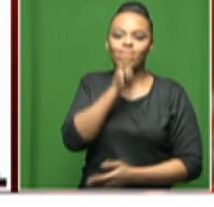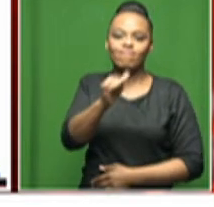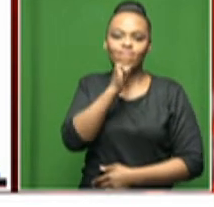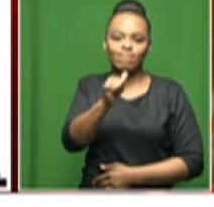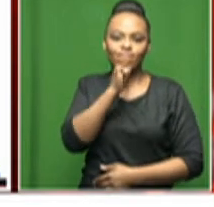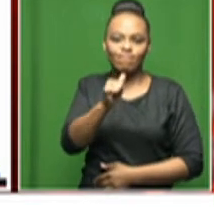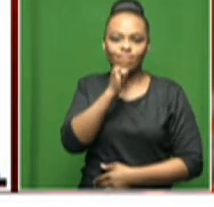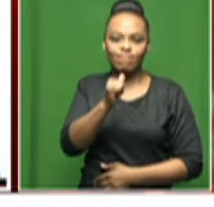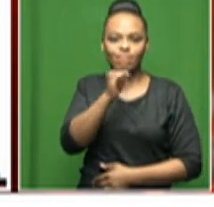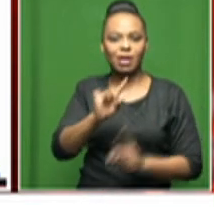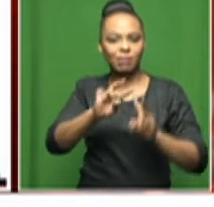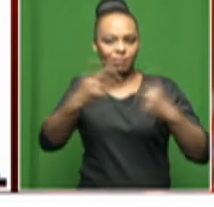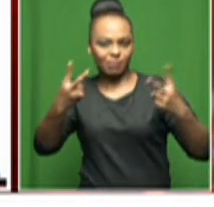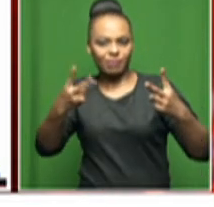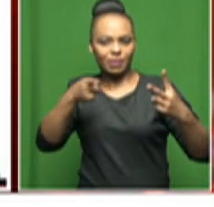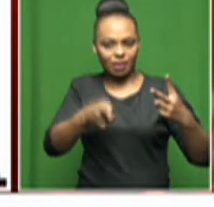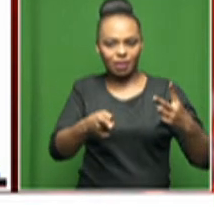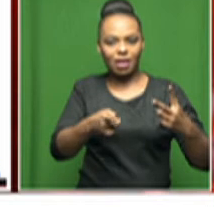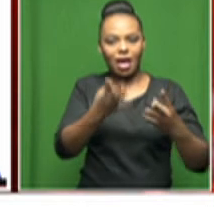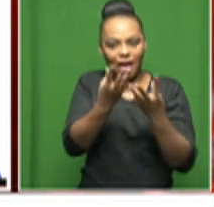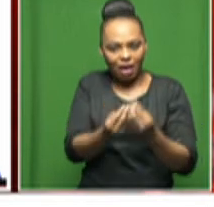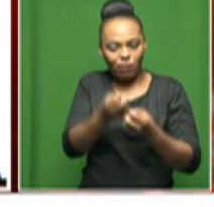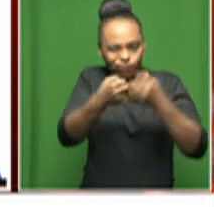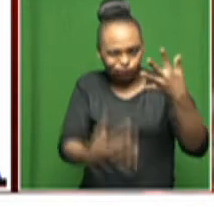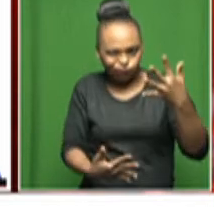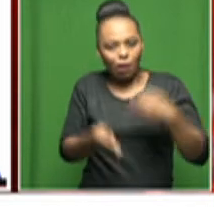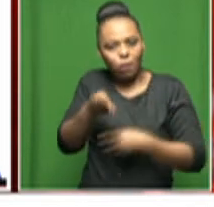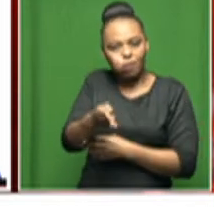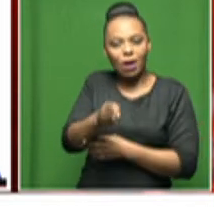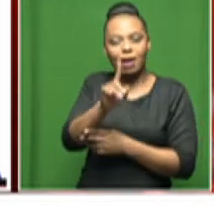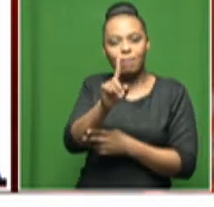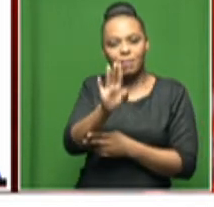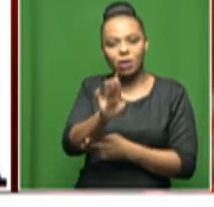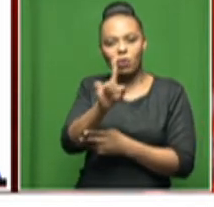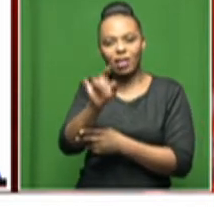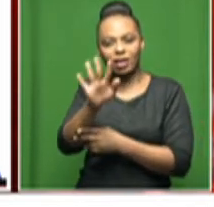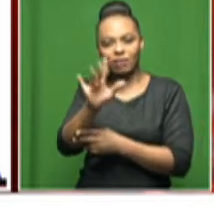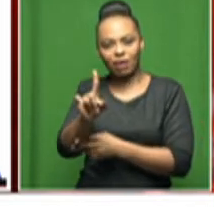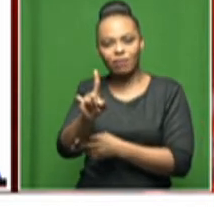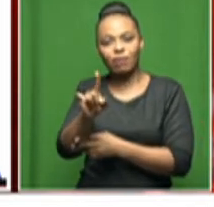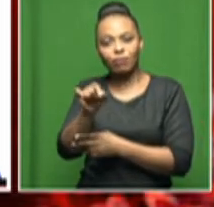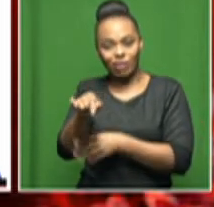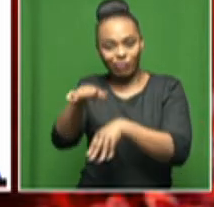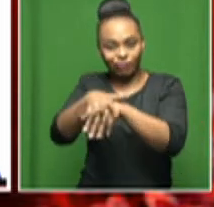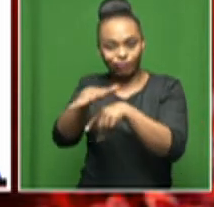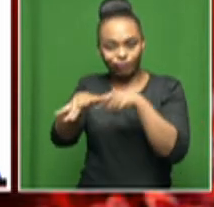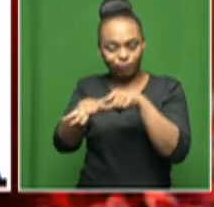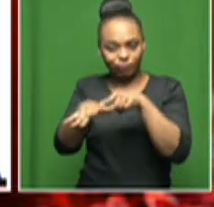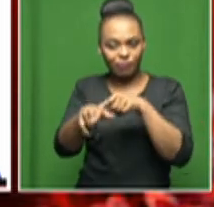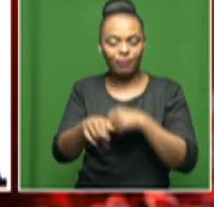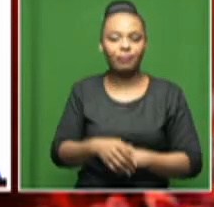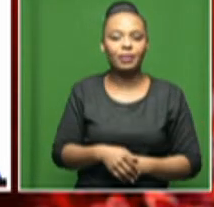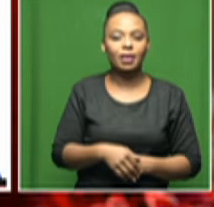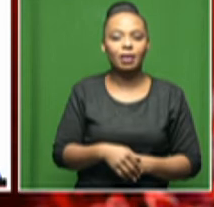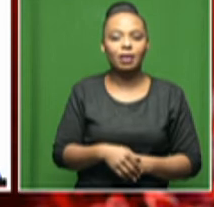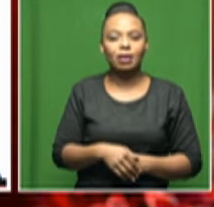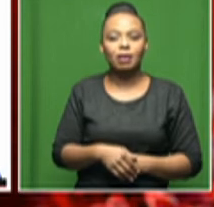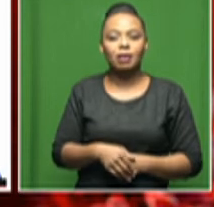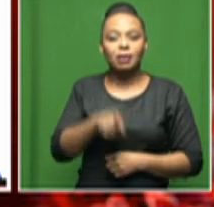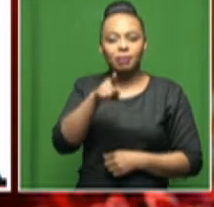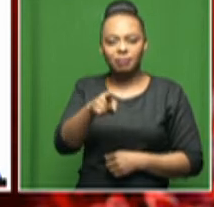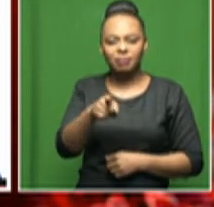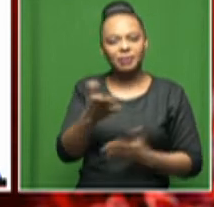that exist in the B1351 variant. So in conclusion, I think at one stage we were highly